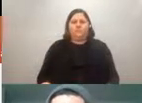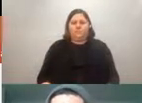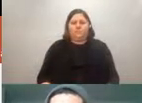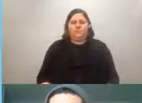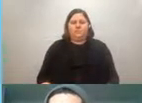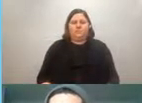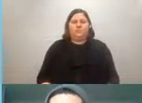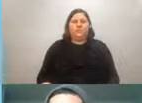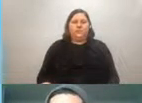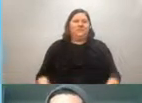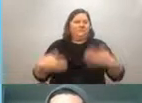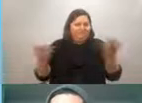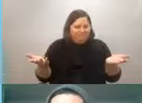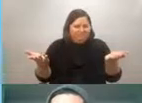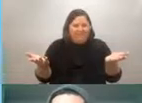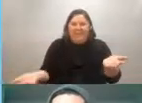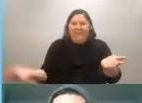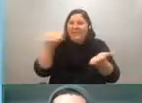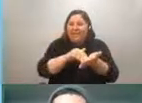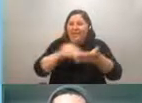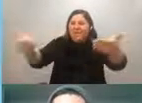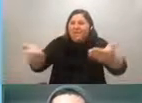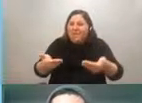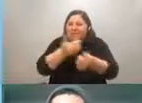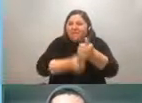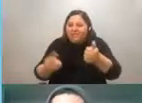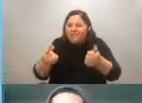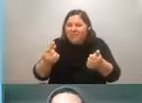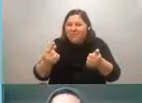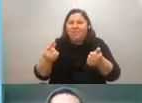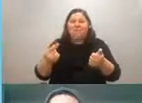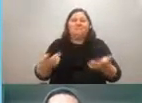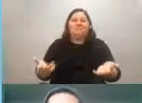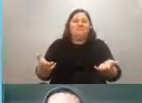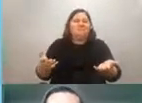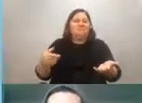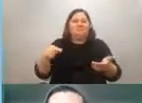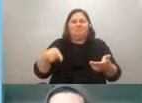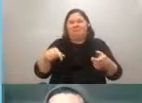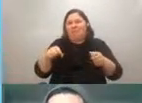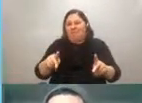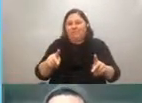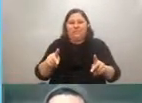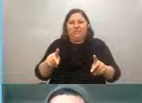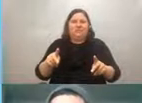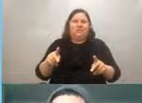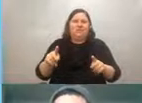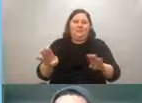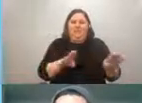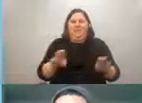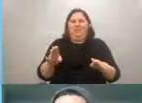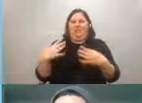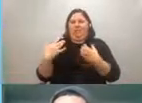so here we are again welcome everyone to this this opportunity is the behavioral health resource center